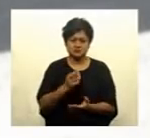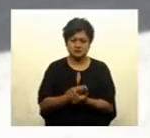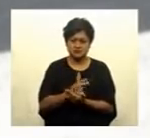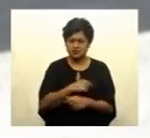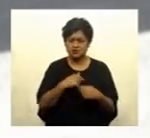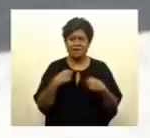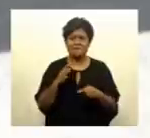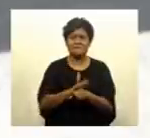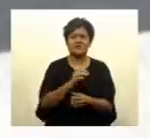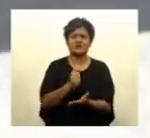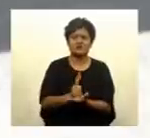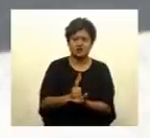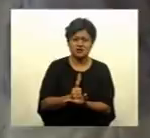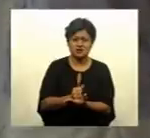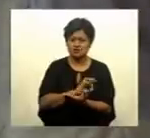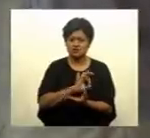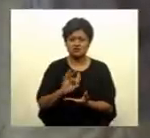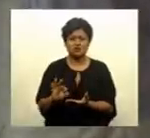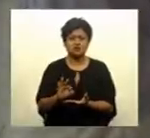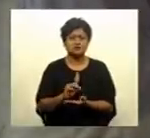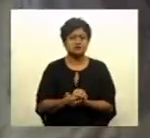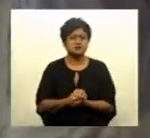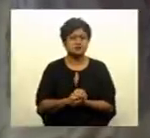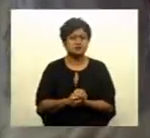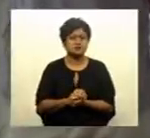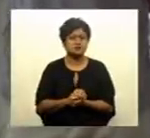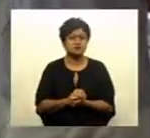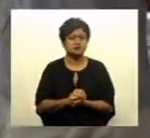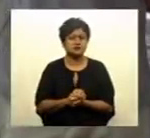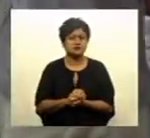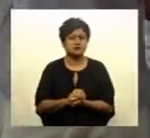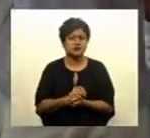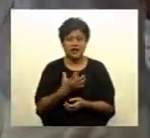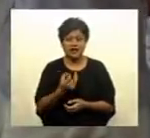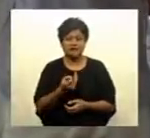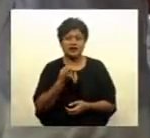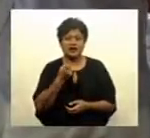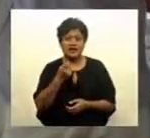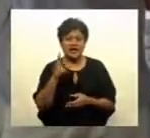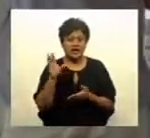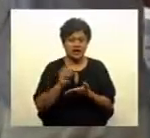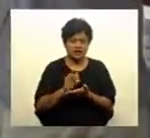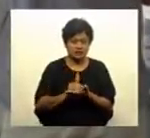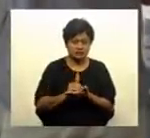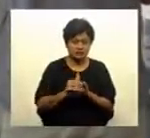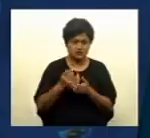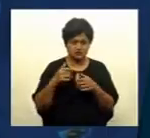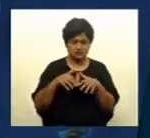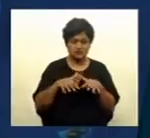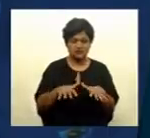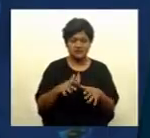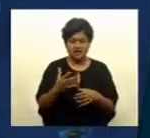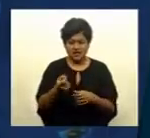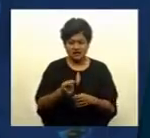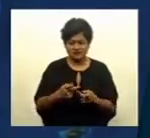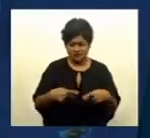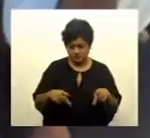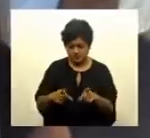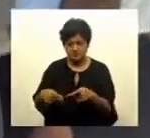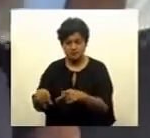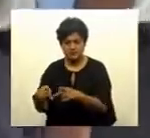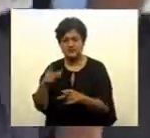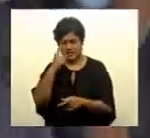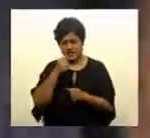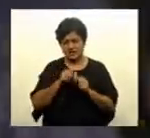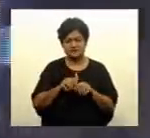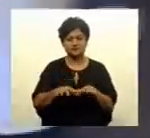that we don't commune or we don't mass gather, because these are areas in which we can be able to spread the virus. Police